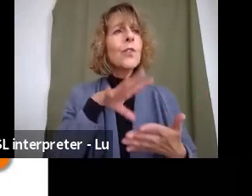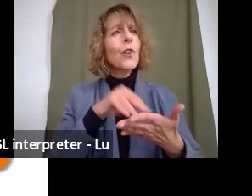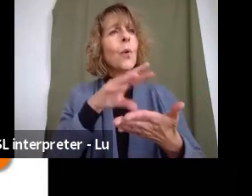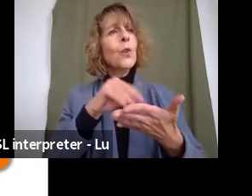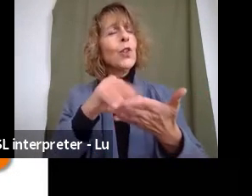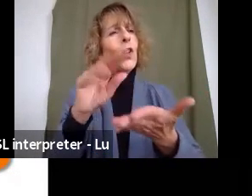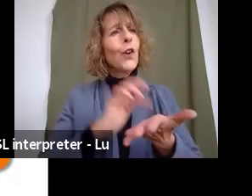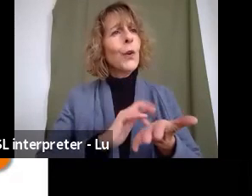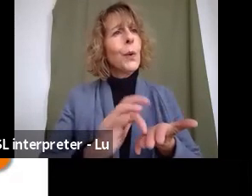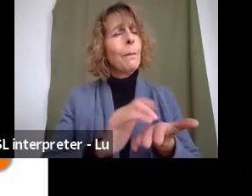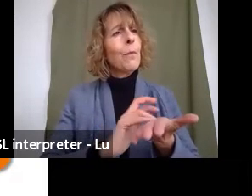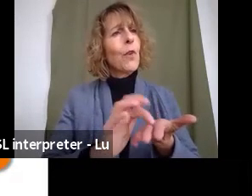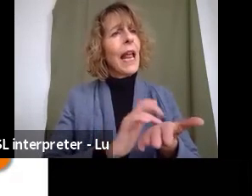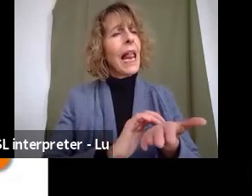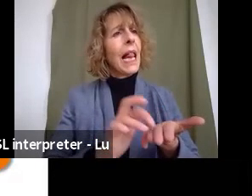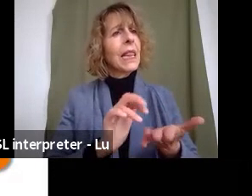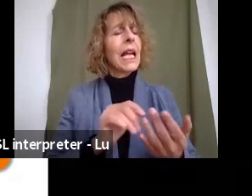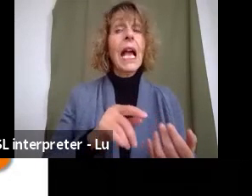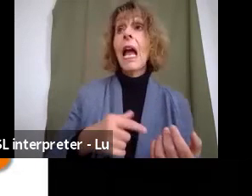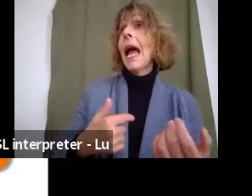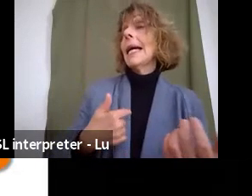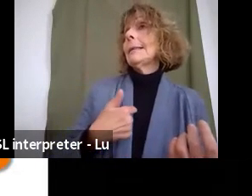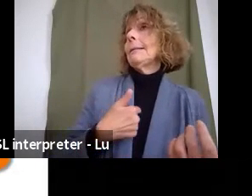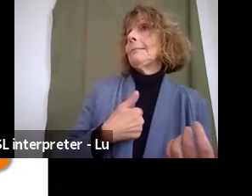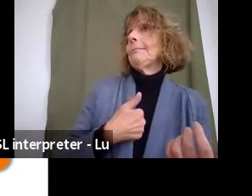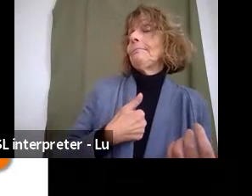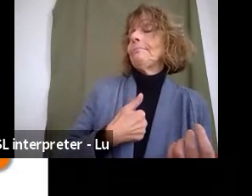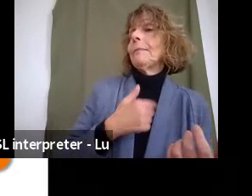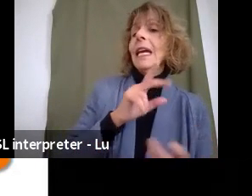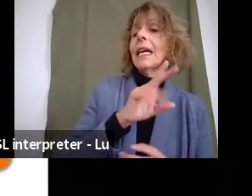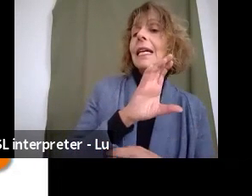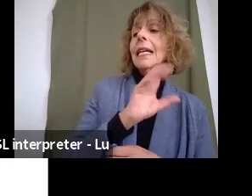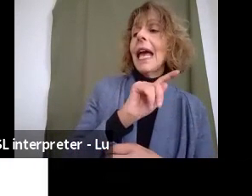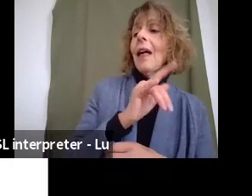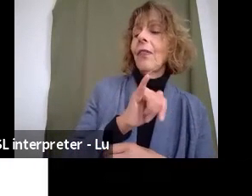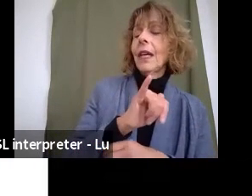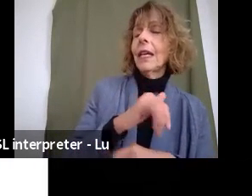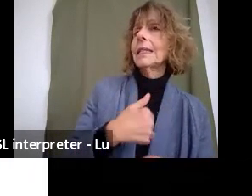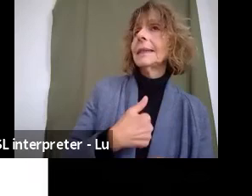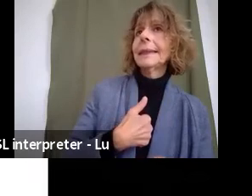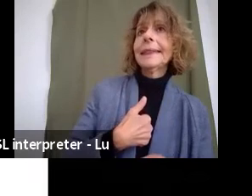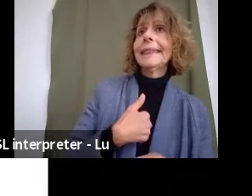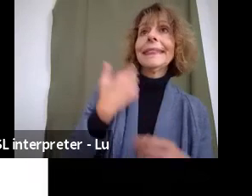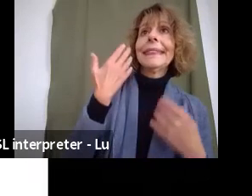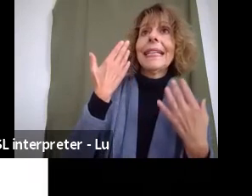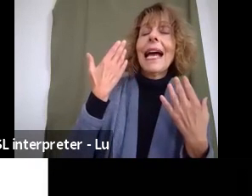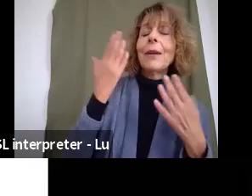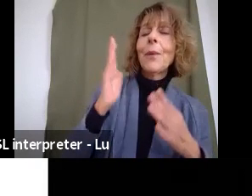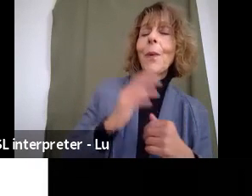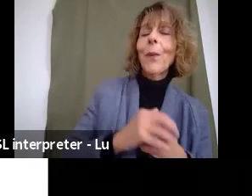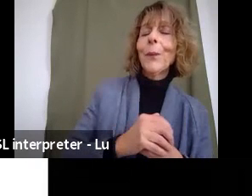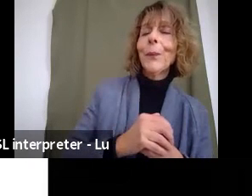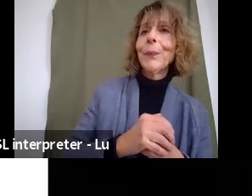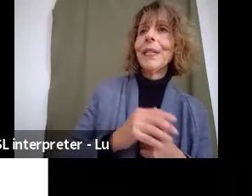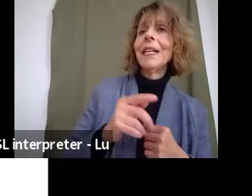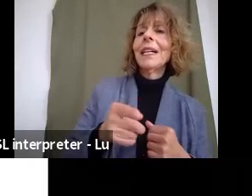Braille, and I'm not exactly sure, but we did get a request, thank you very much, to read the screen, which we forgot to do. So the